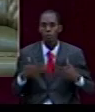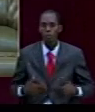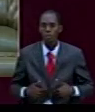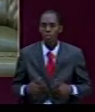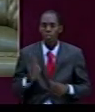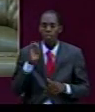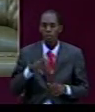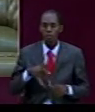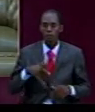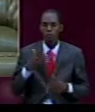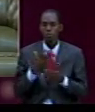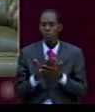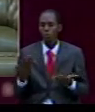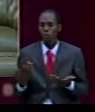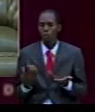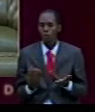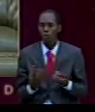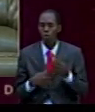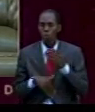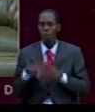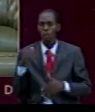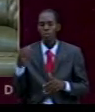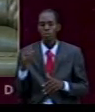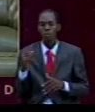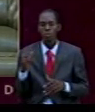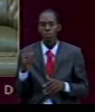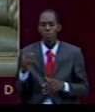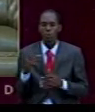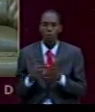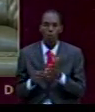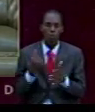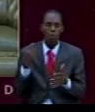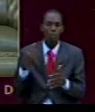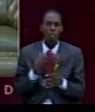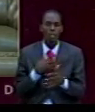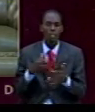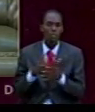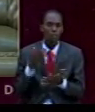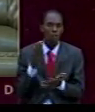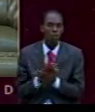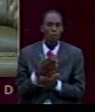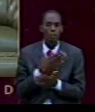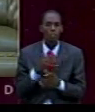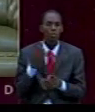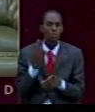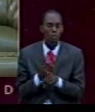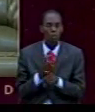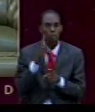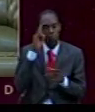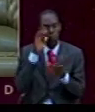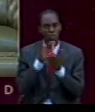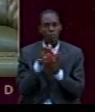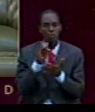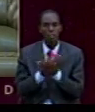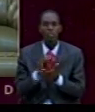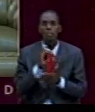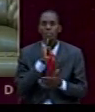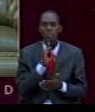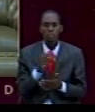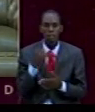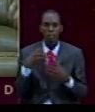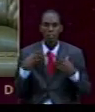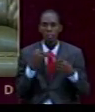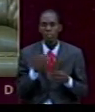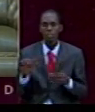pull just happen once and it stopped. And I was like, I guess this is the healing. But I said I should check. I checked